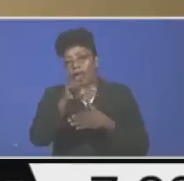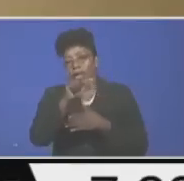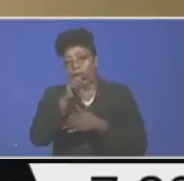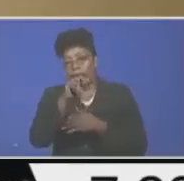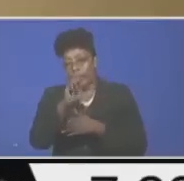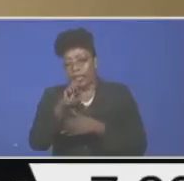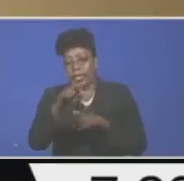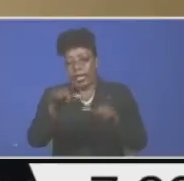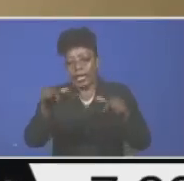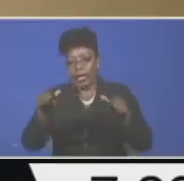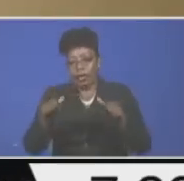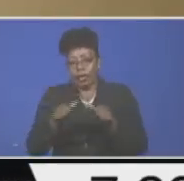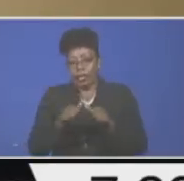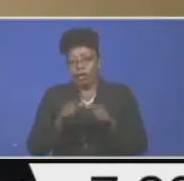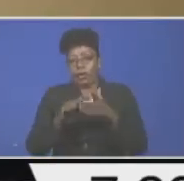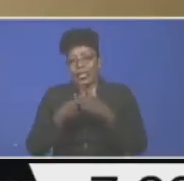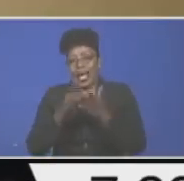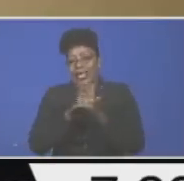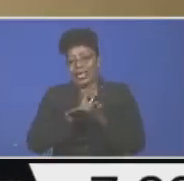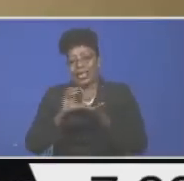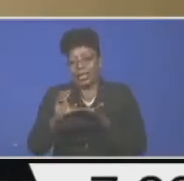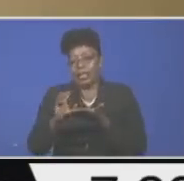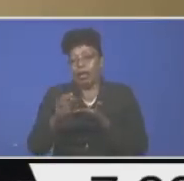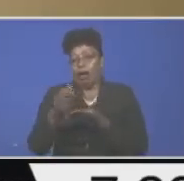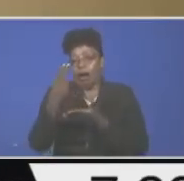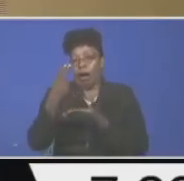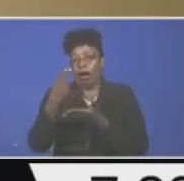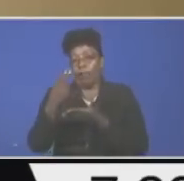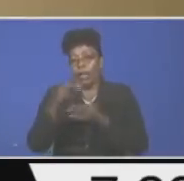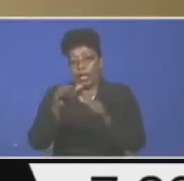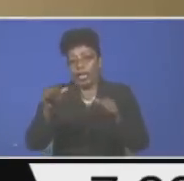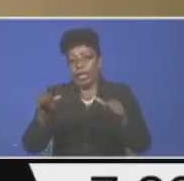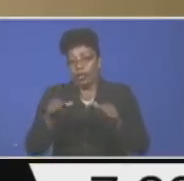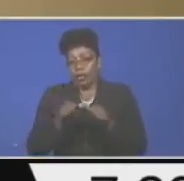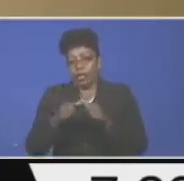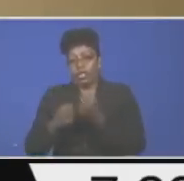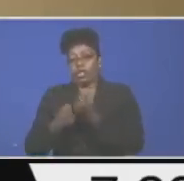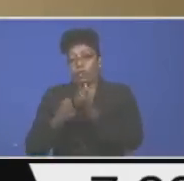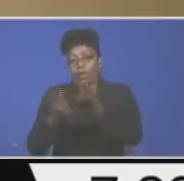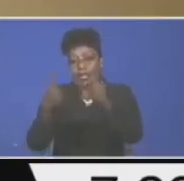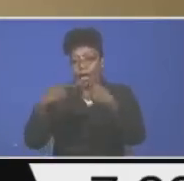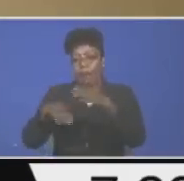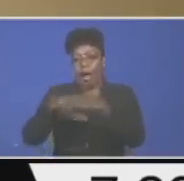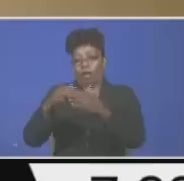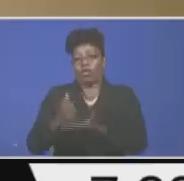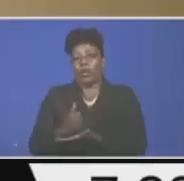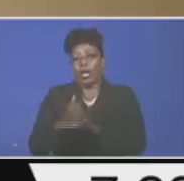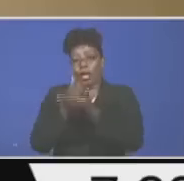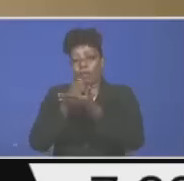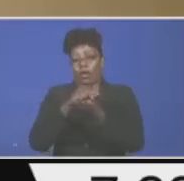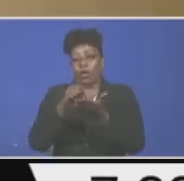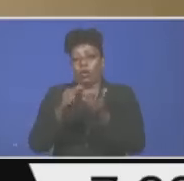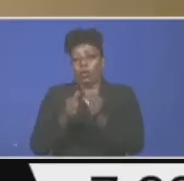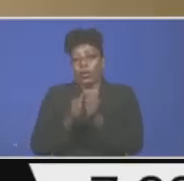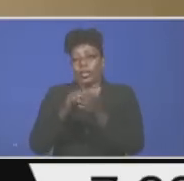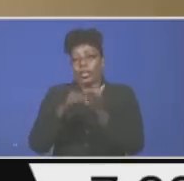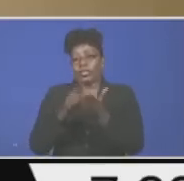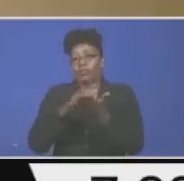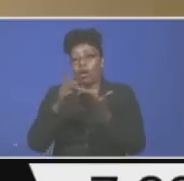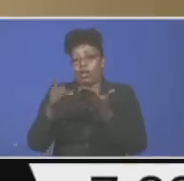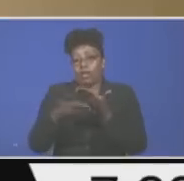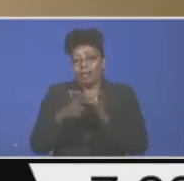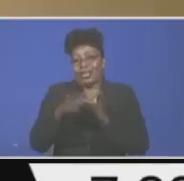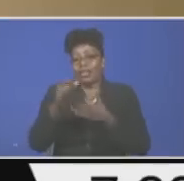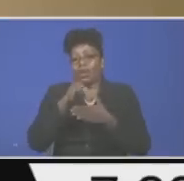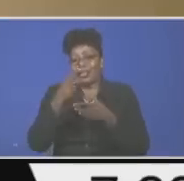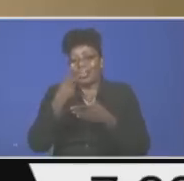painting campaign and the cleanup campaign have been real supportive. They've actually been coming out and helping as well with the project. You know, they haven't